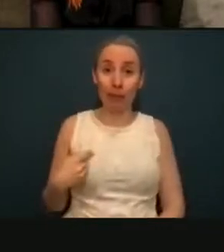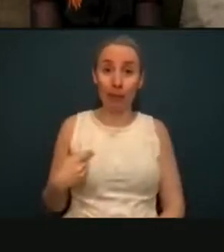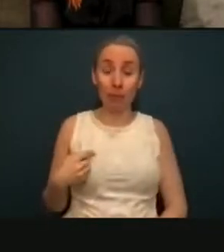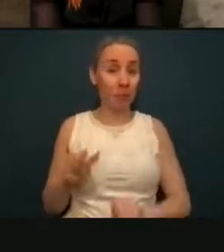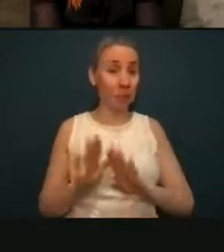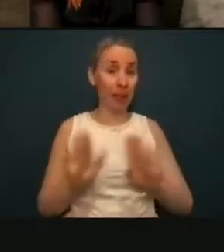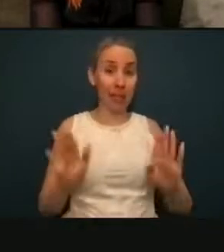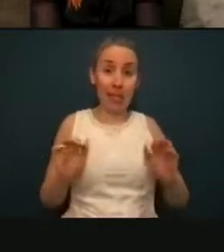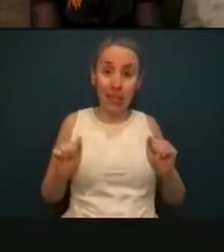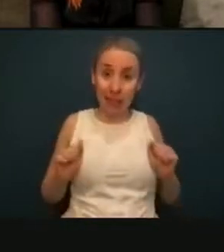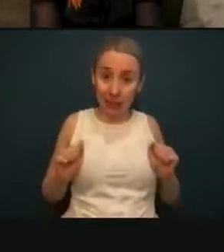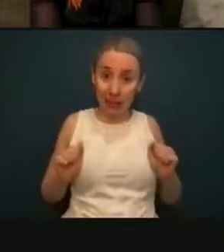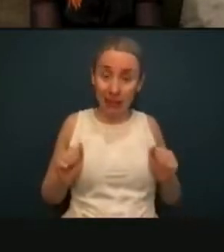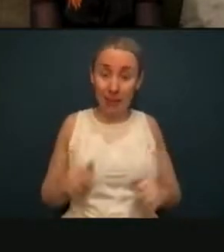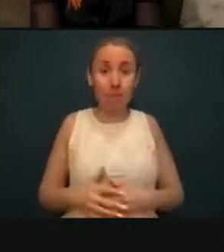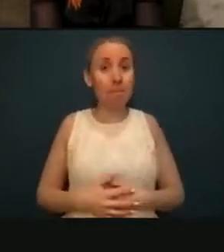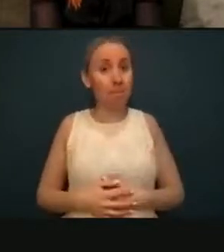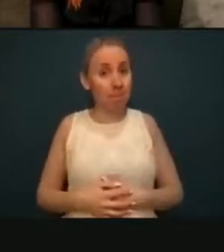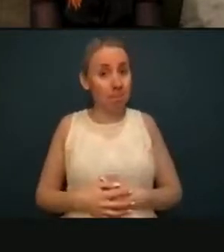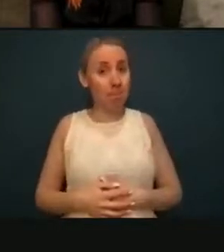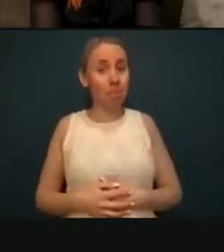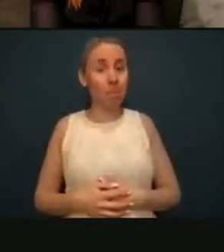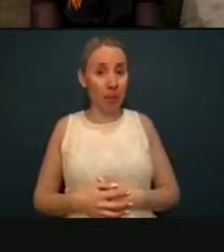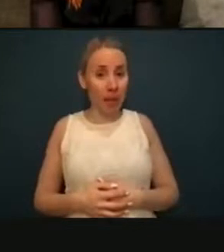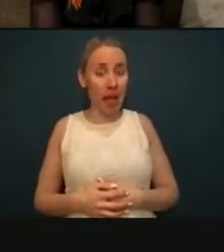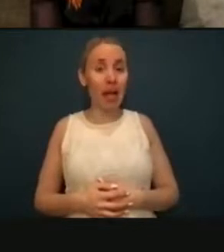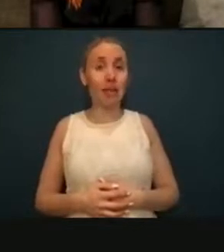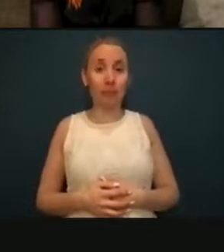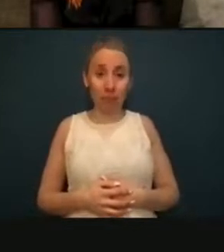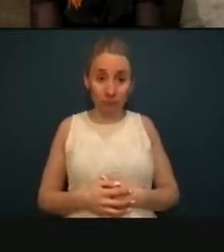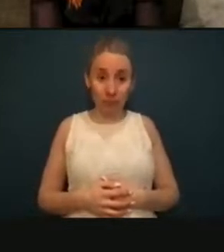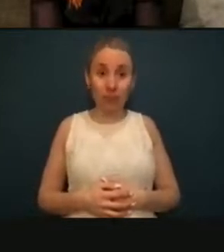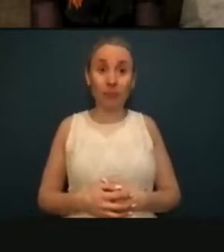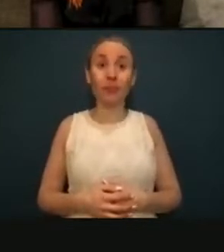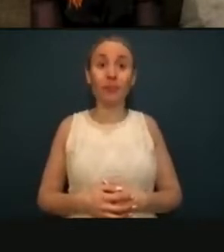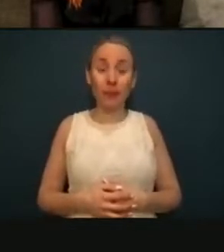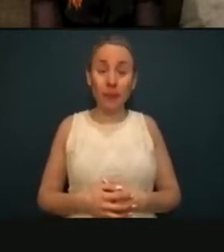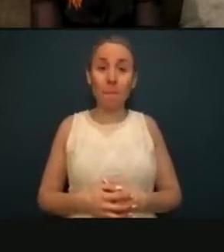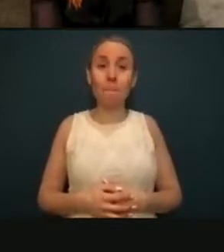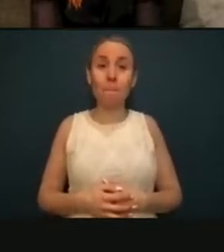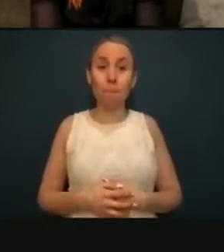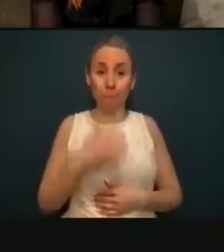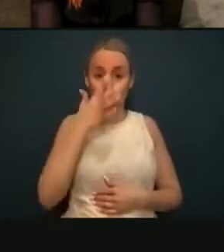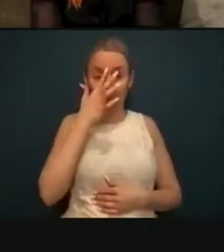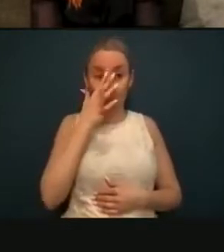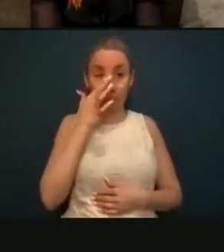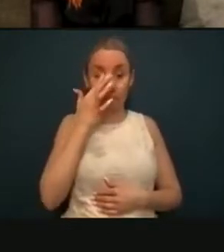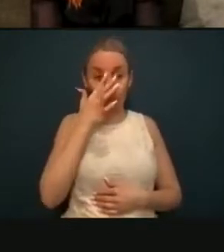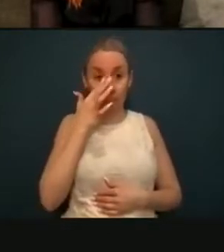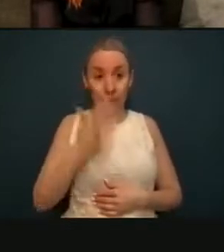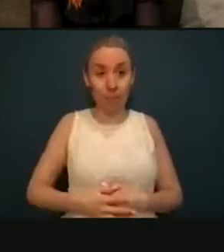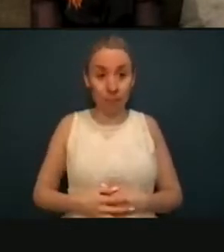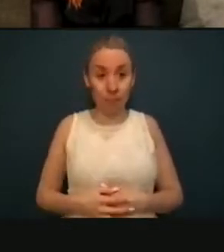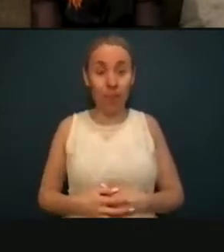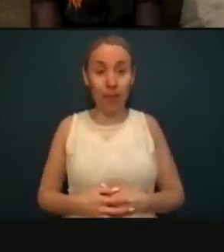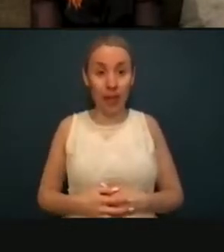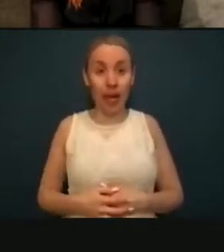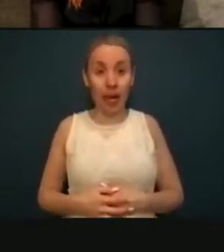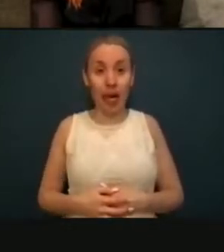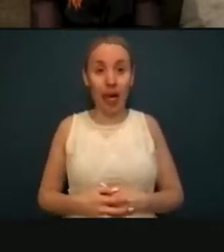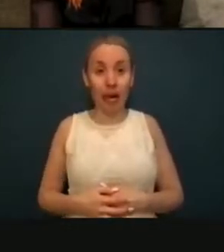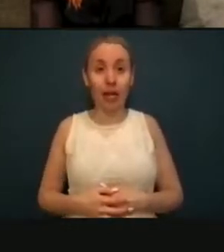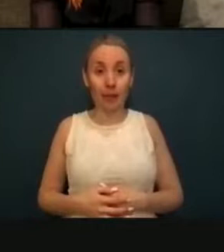get sort of things a lot easier, or it appears that way, because they don't have to fight